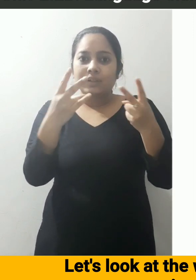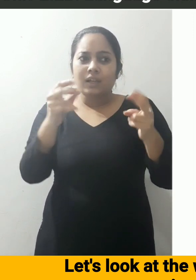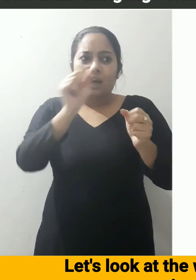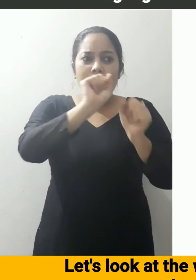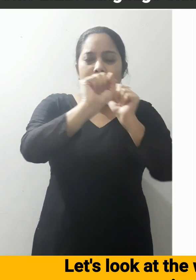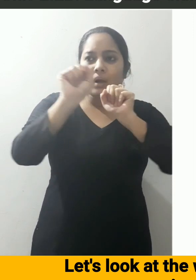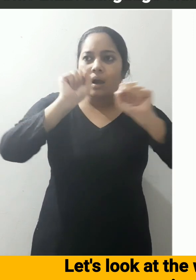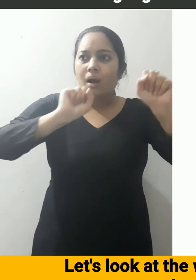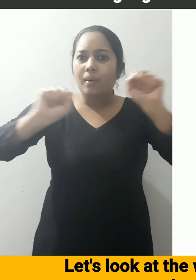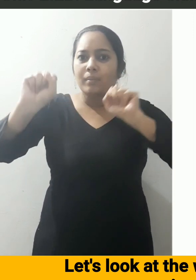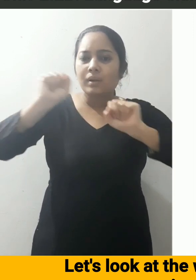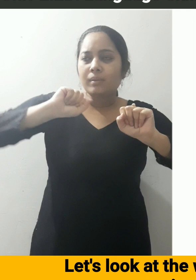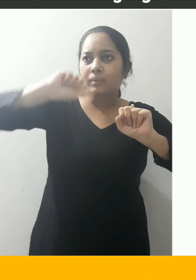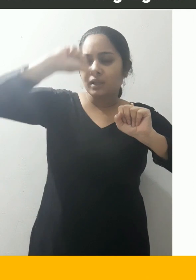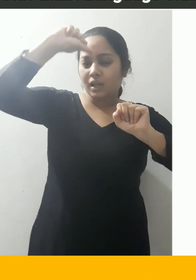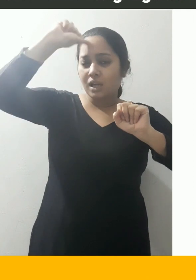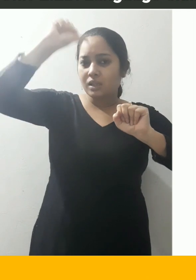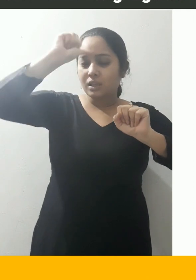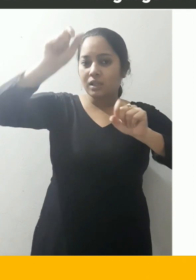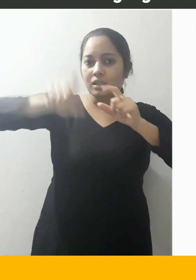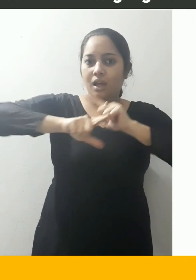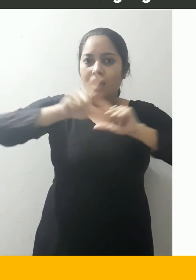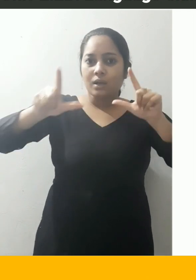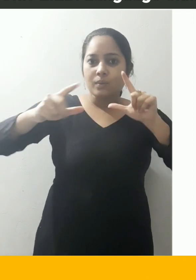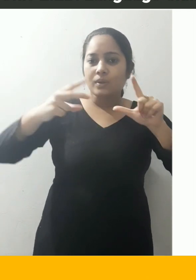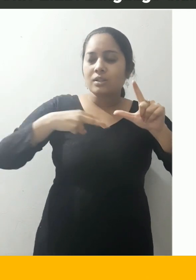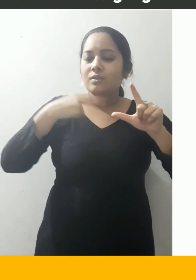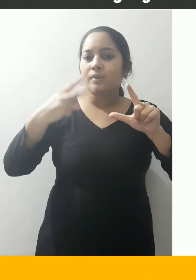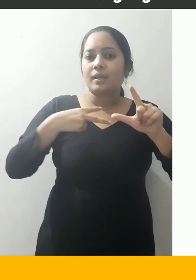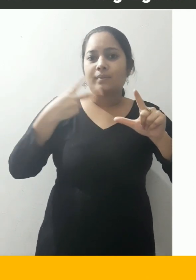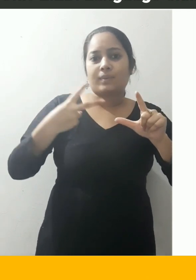in their respective regional languages.